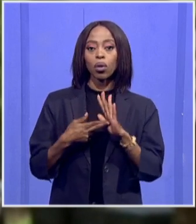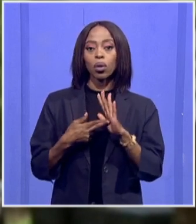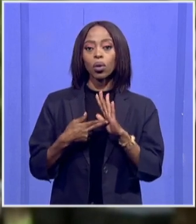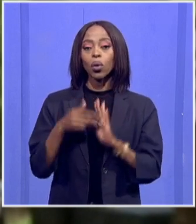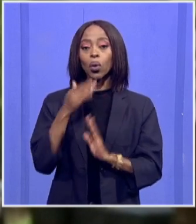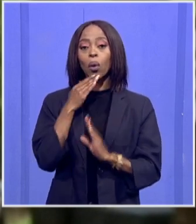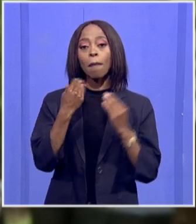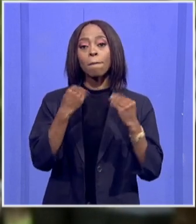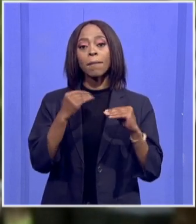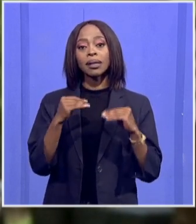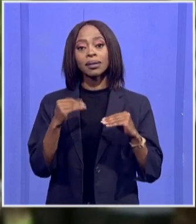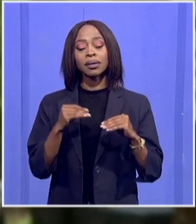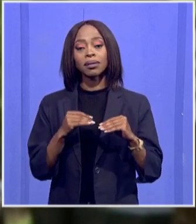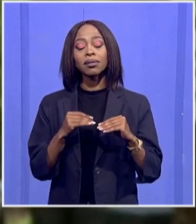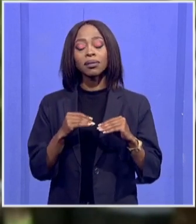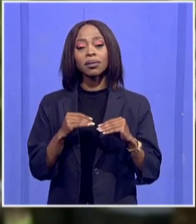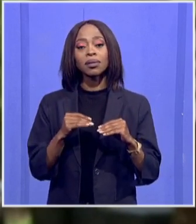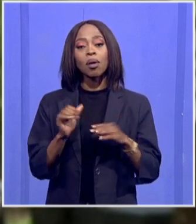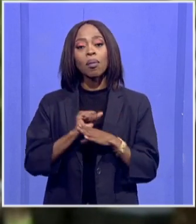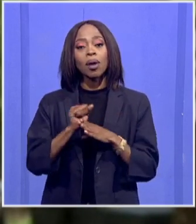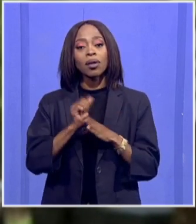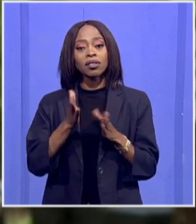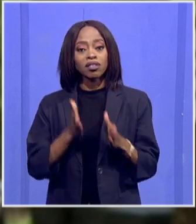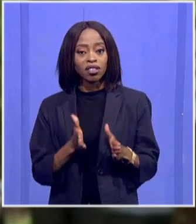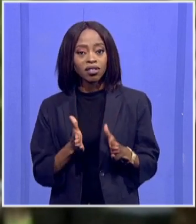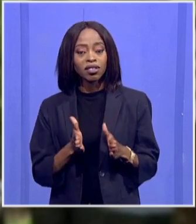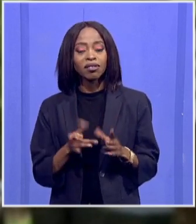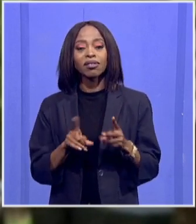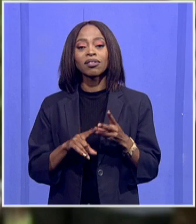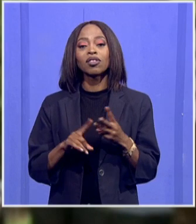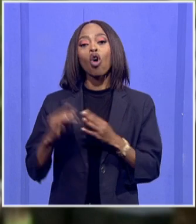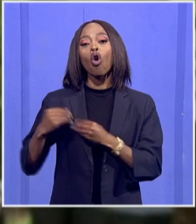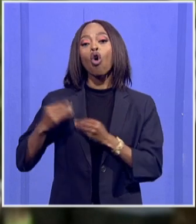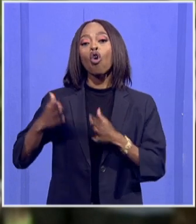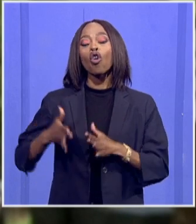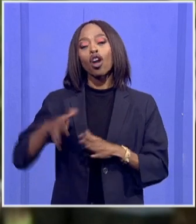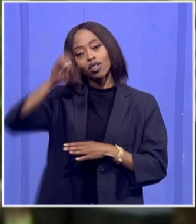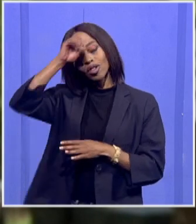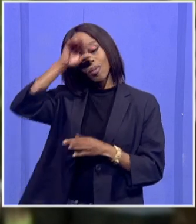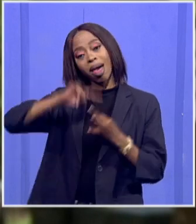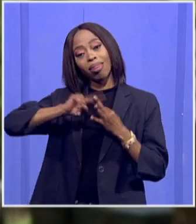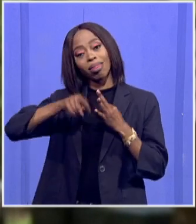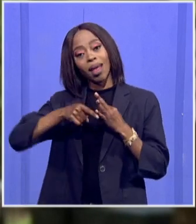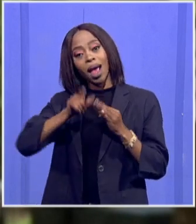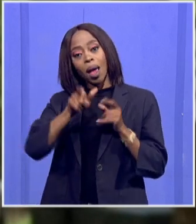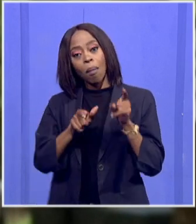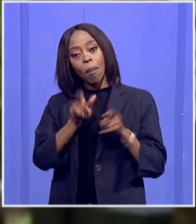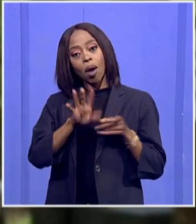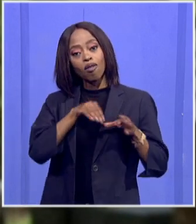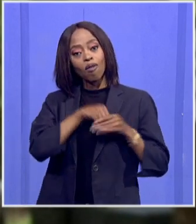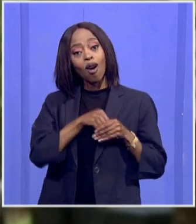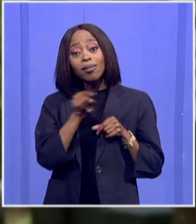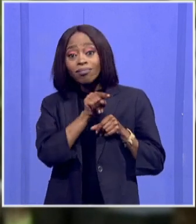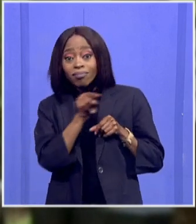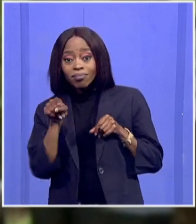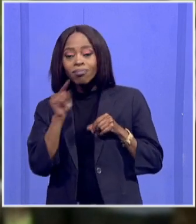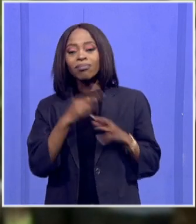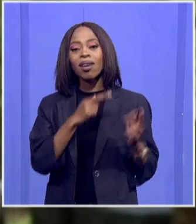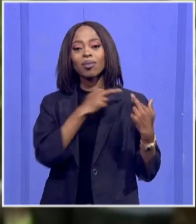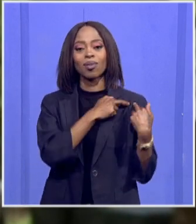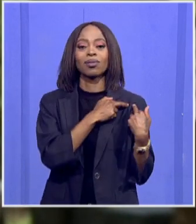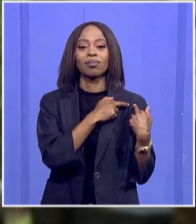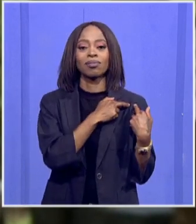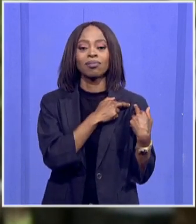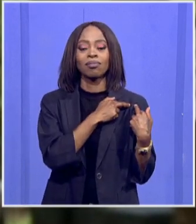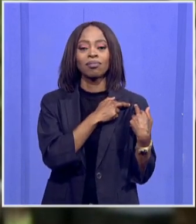business rescue practitioners, the role played by the owners of the mine. These three parties have been responsible or are